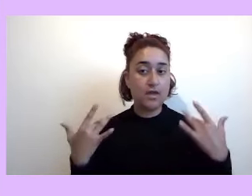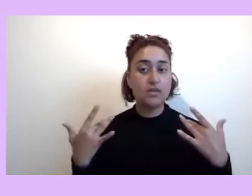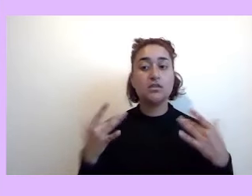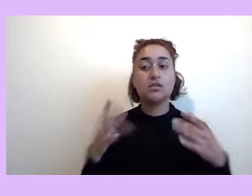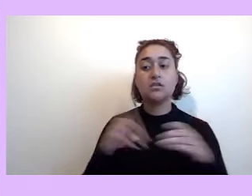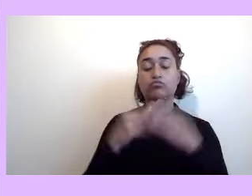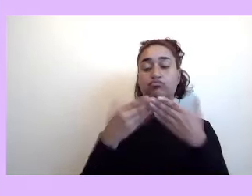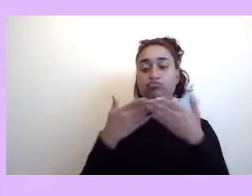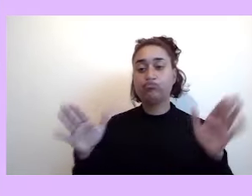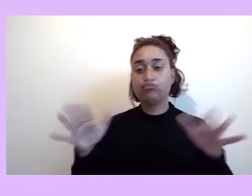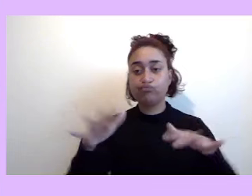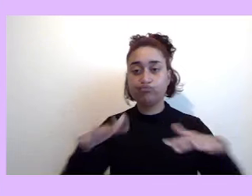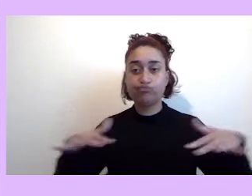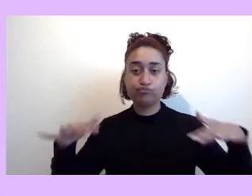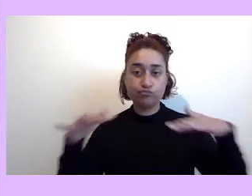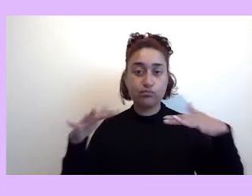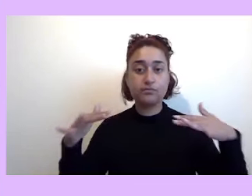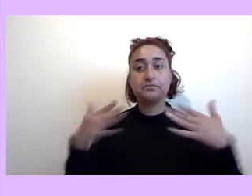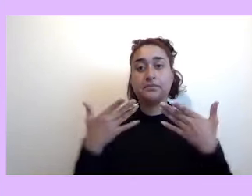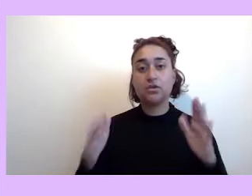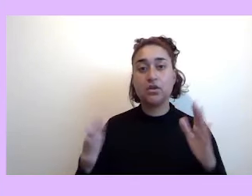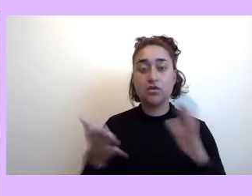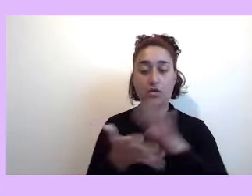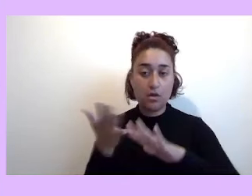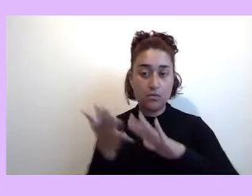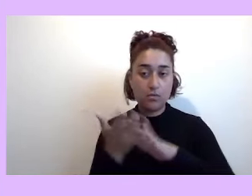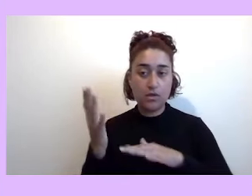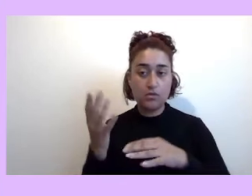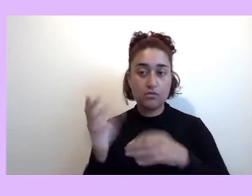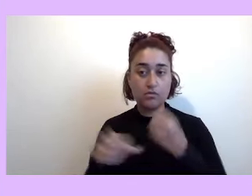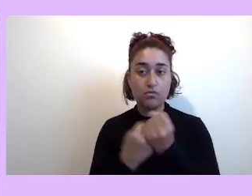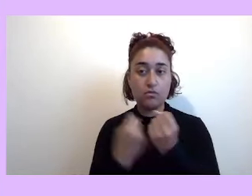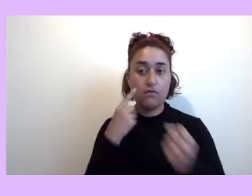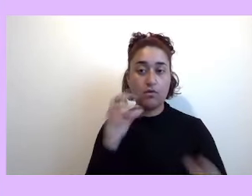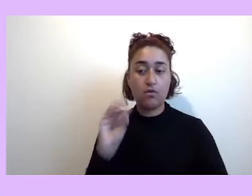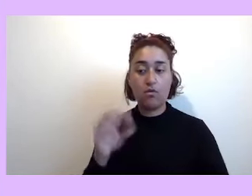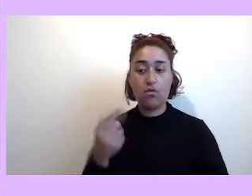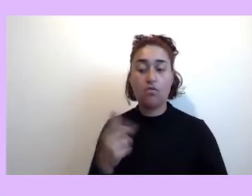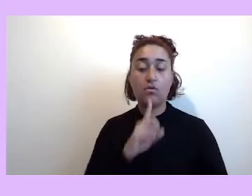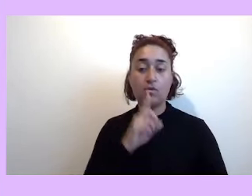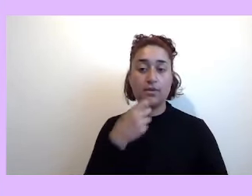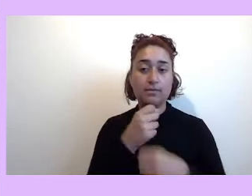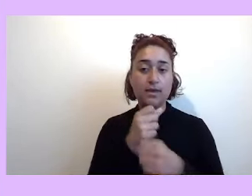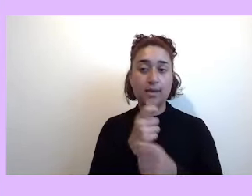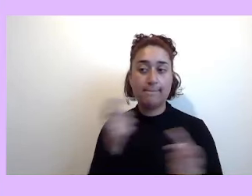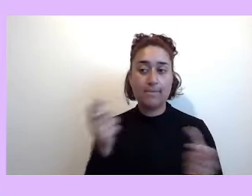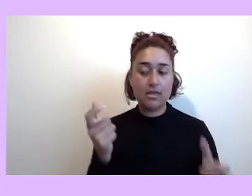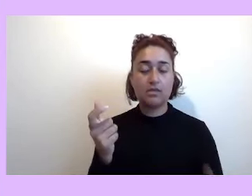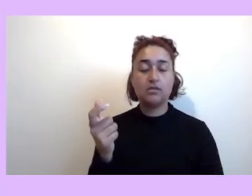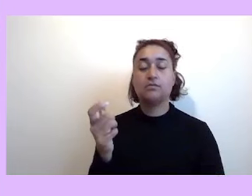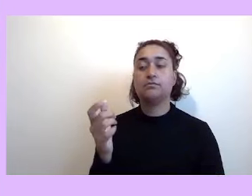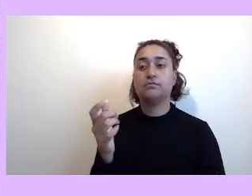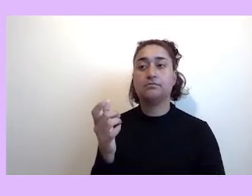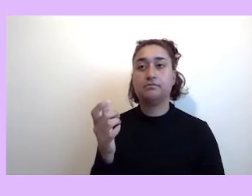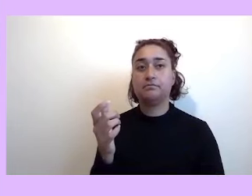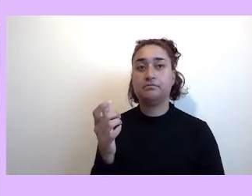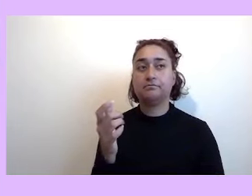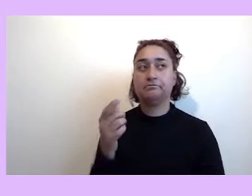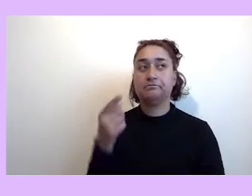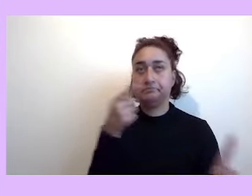space, general operating support for organizations, but like really making big bets on work that we feel like is